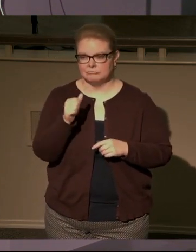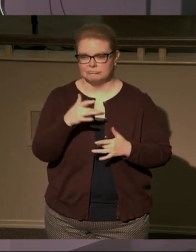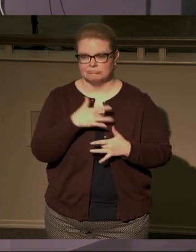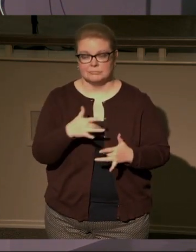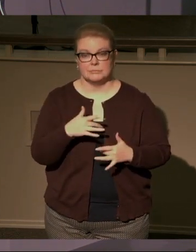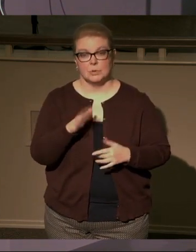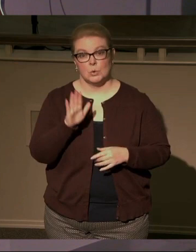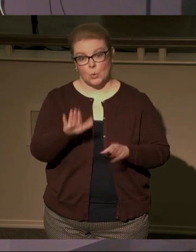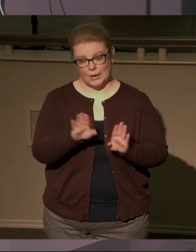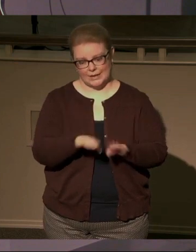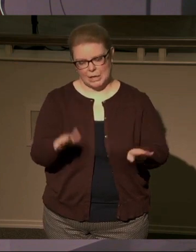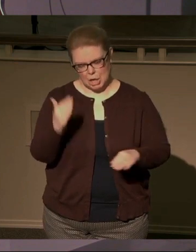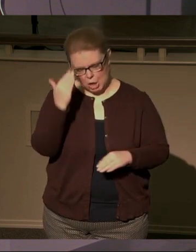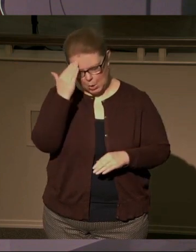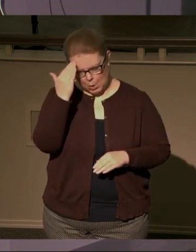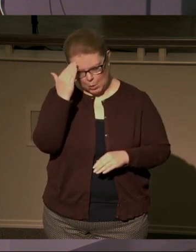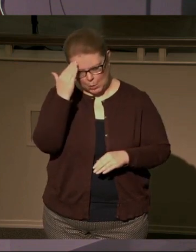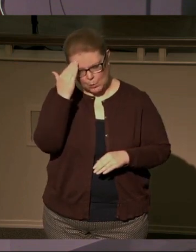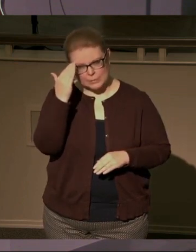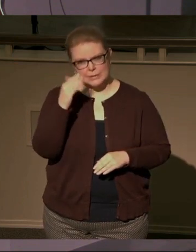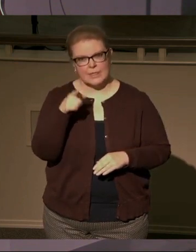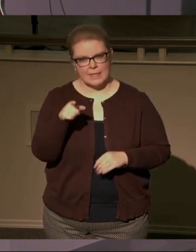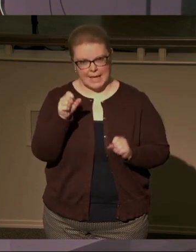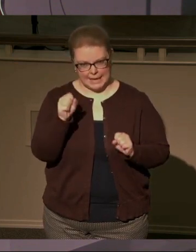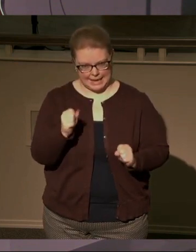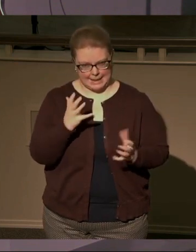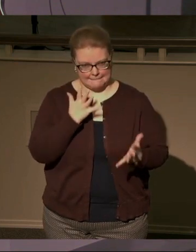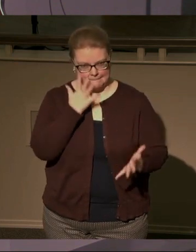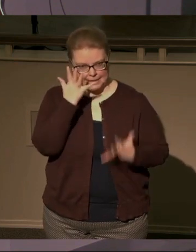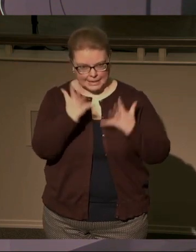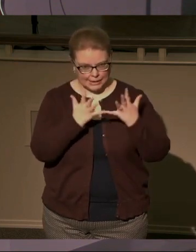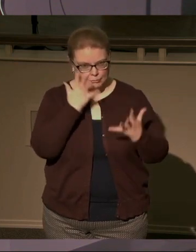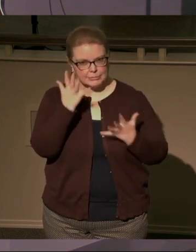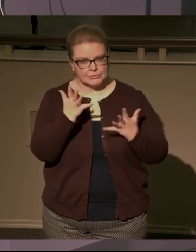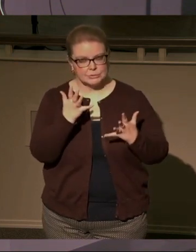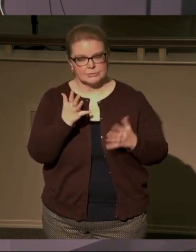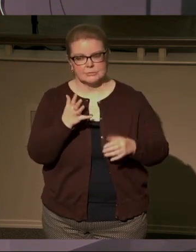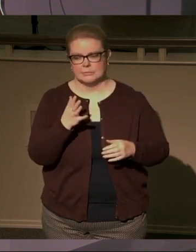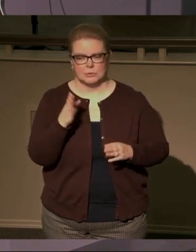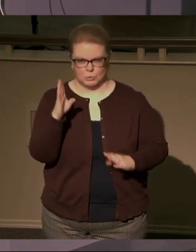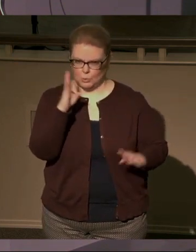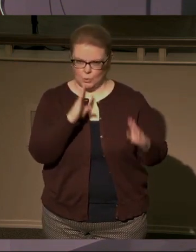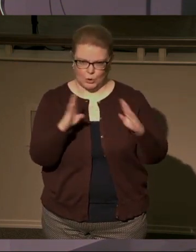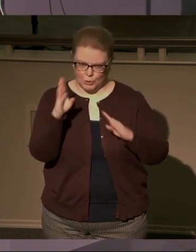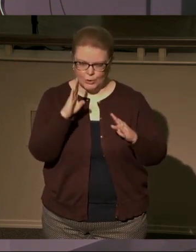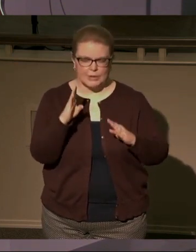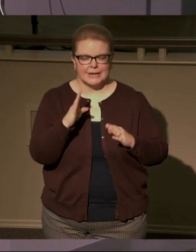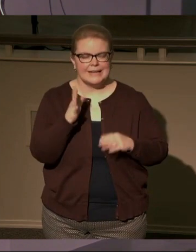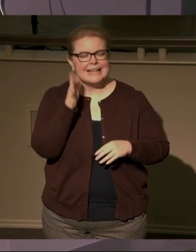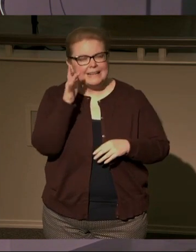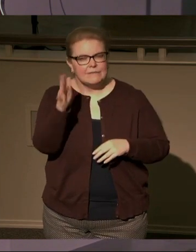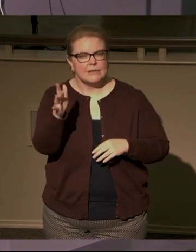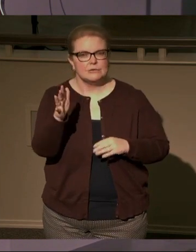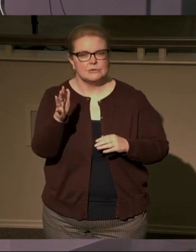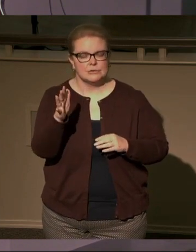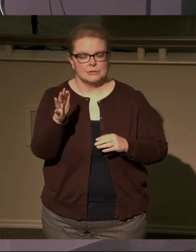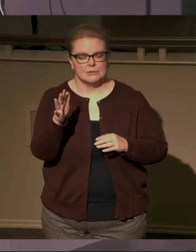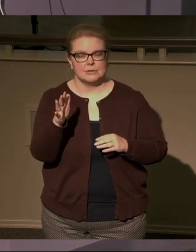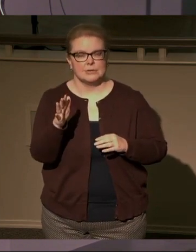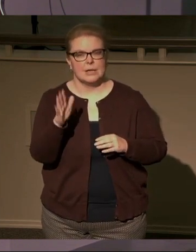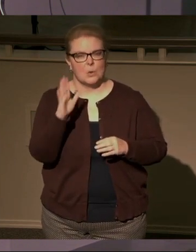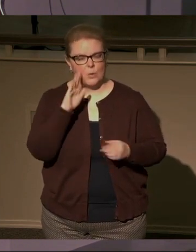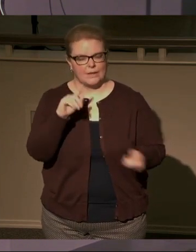kid knows that he can or she can embarrass you. Don't worry. Eventually, the script, as they get older, will